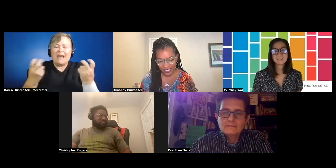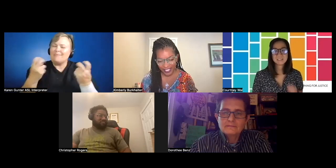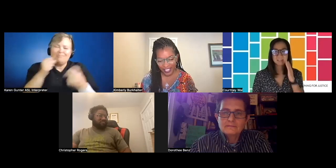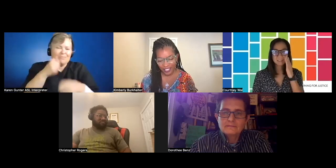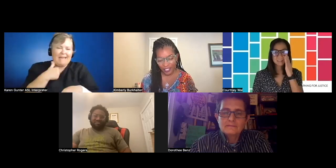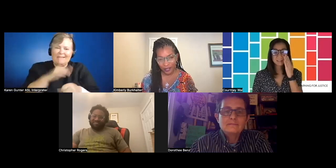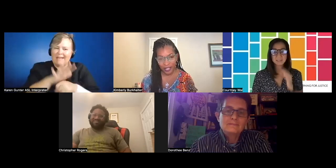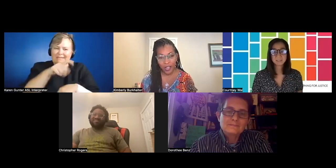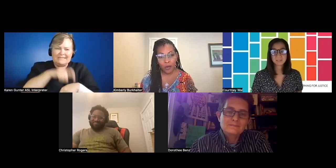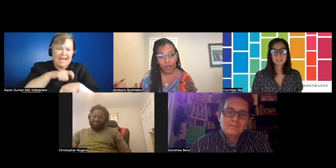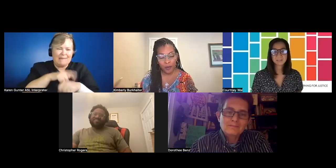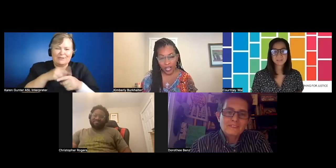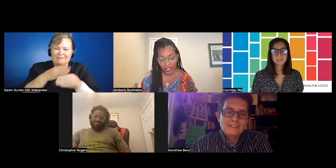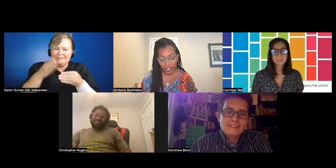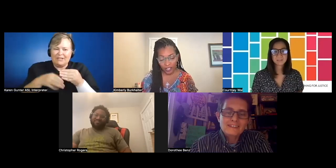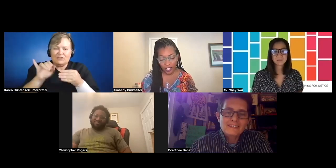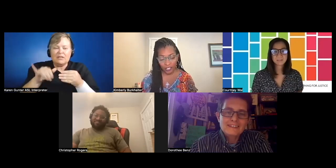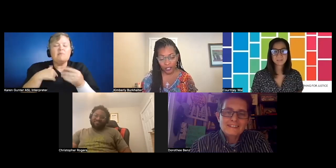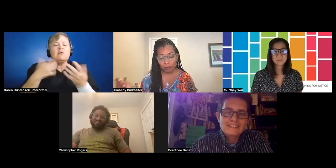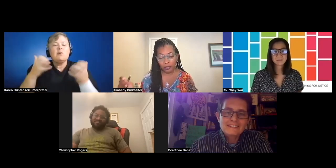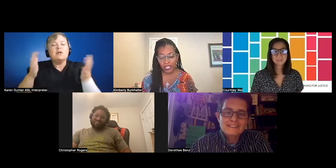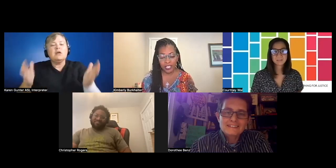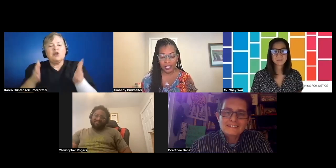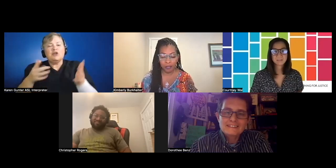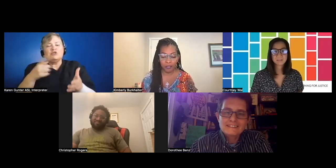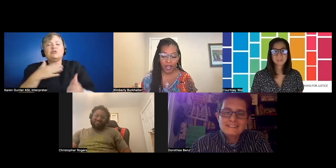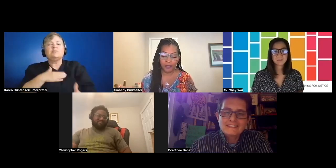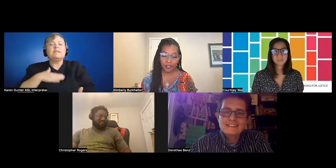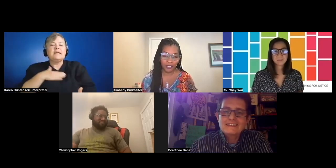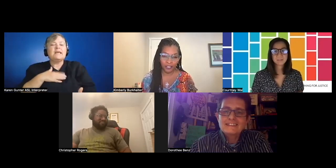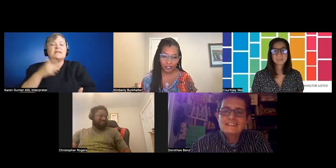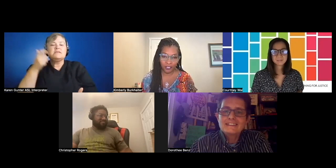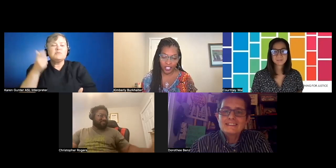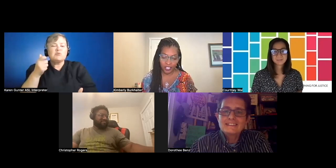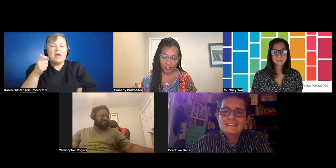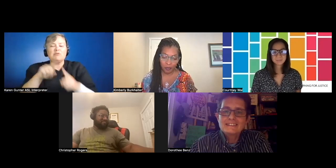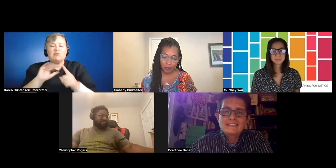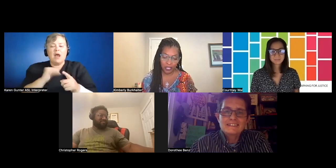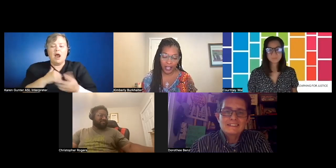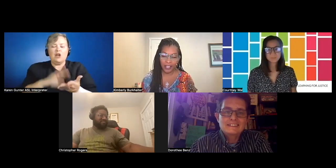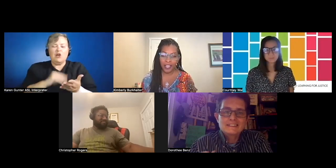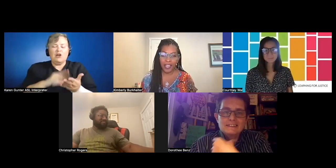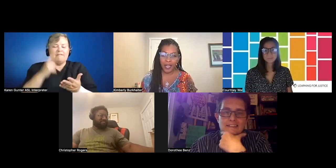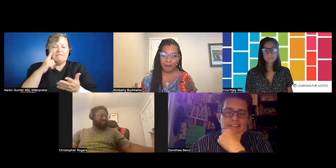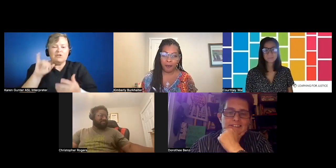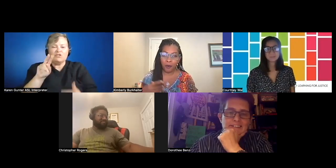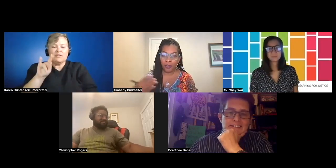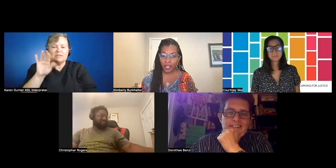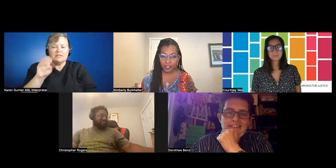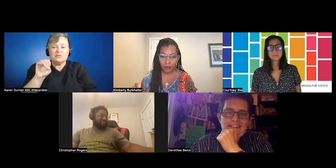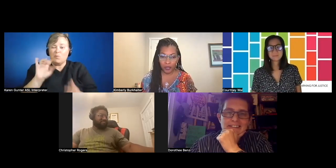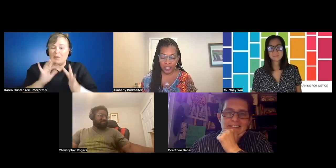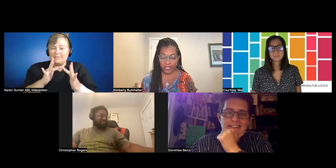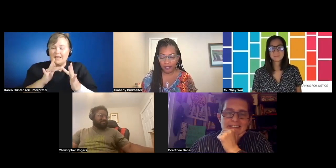be able to get to it. We want to encourage you to please subscribe to our Learning for Justice website. Where